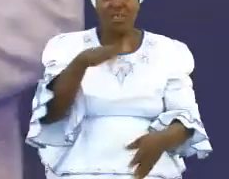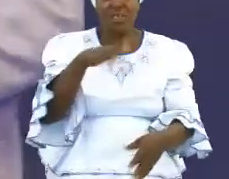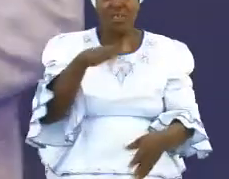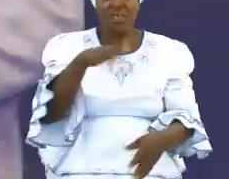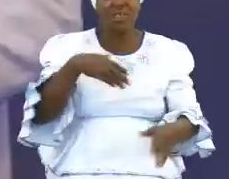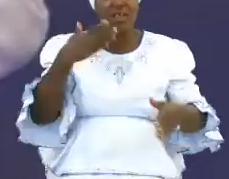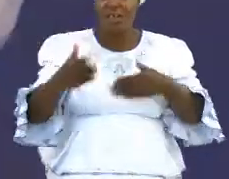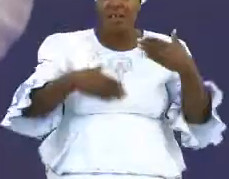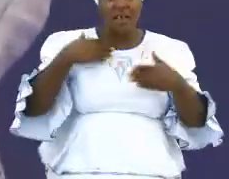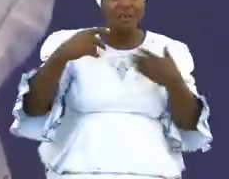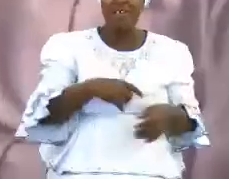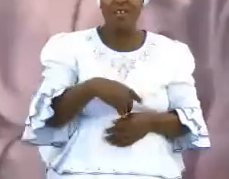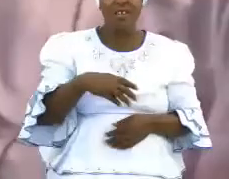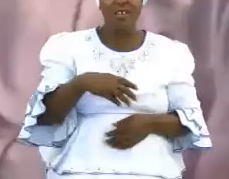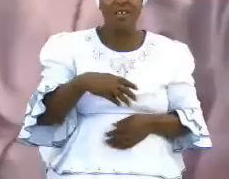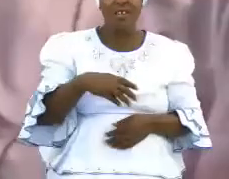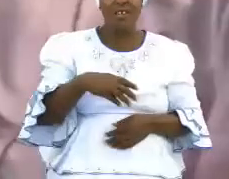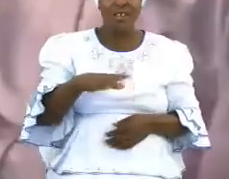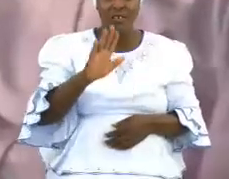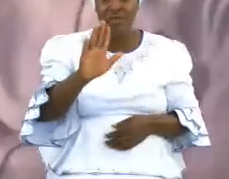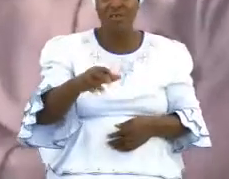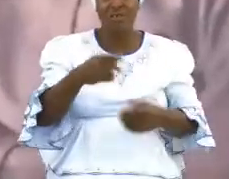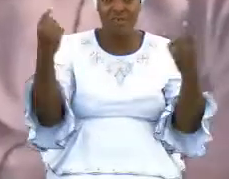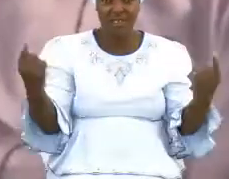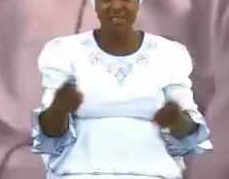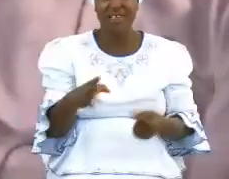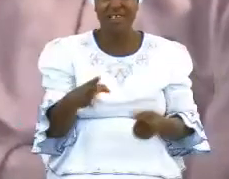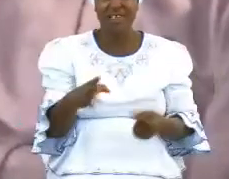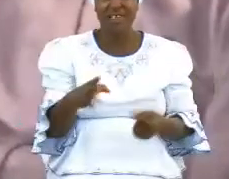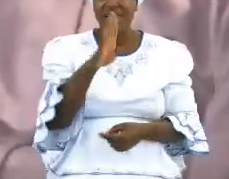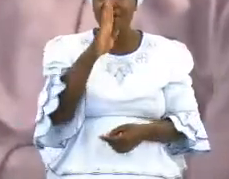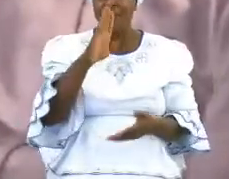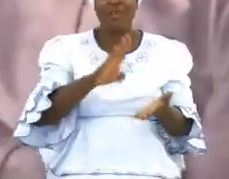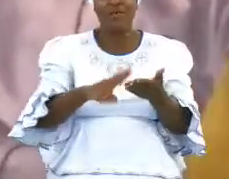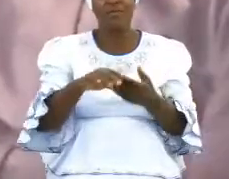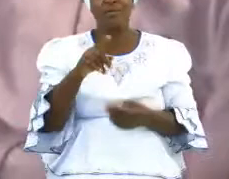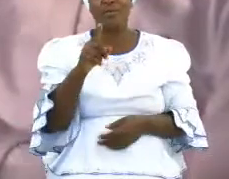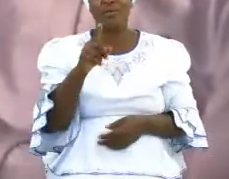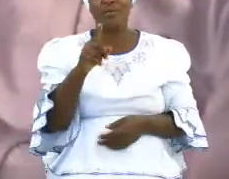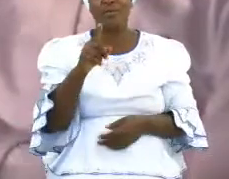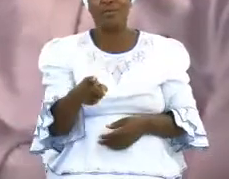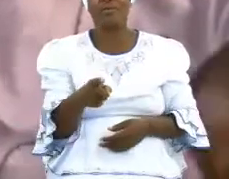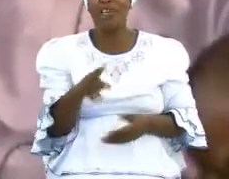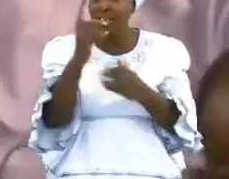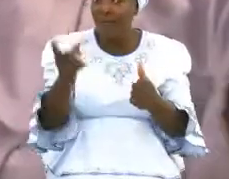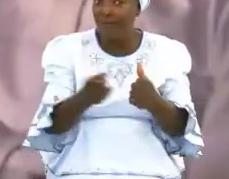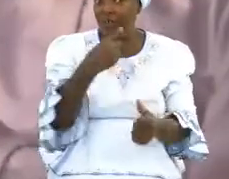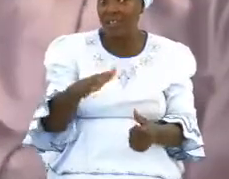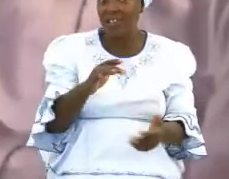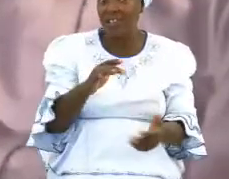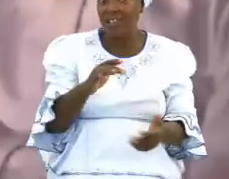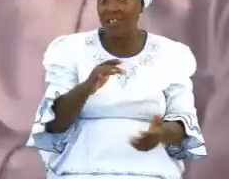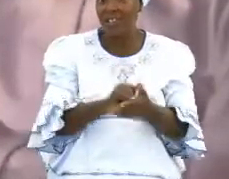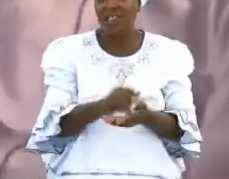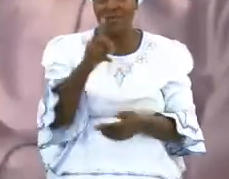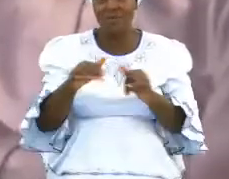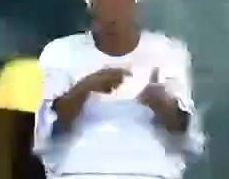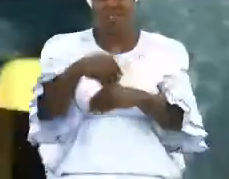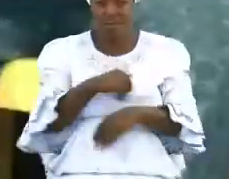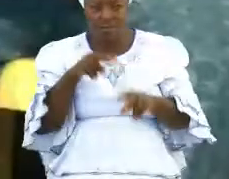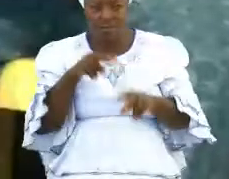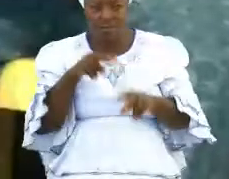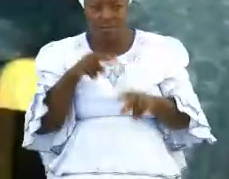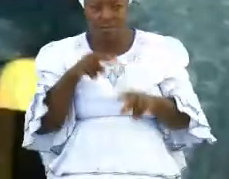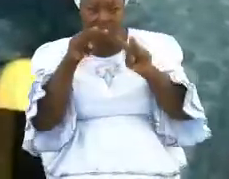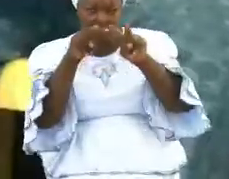sin be forgiven thee." That's the first thing he will do tonight. I'm looking at you, look at me